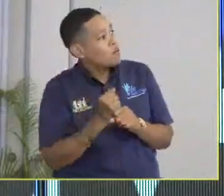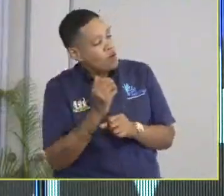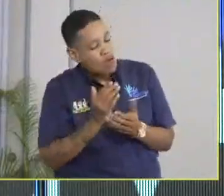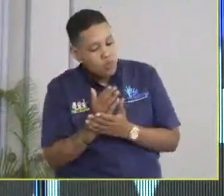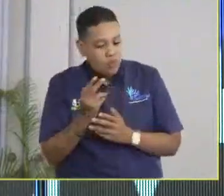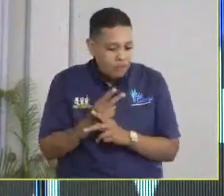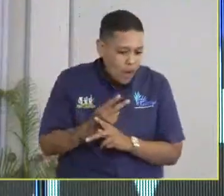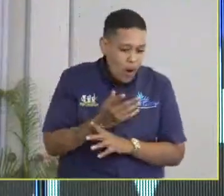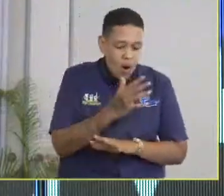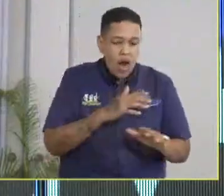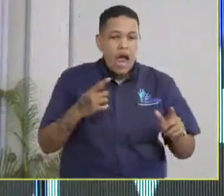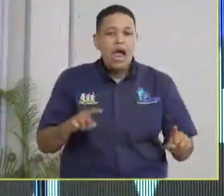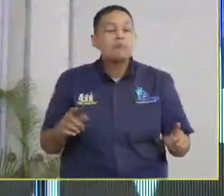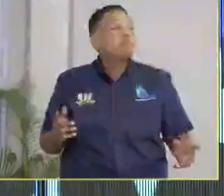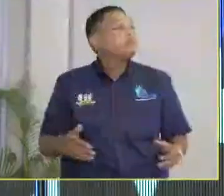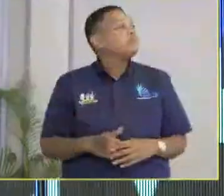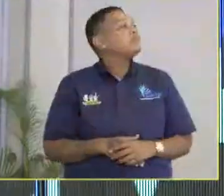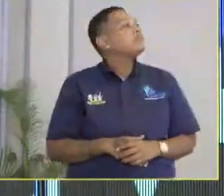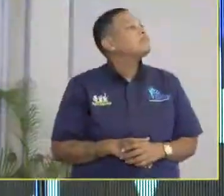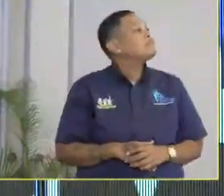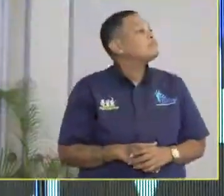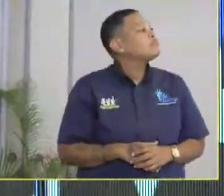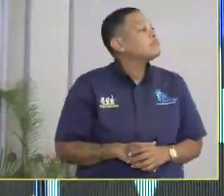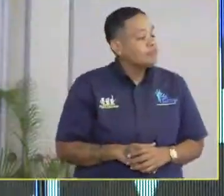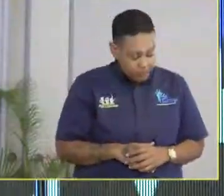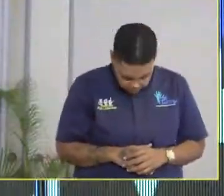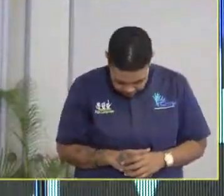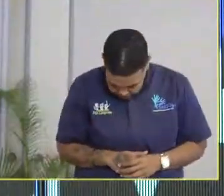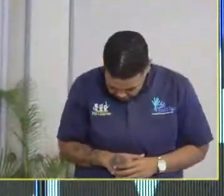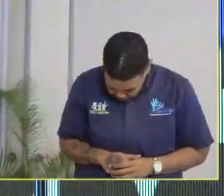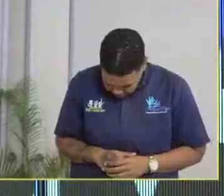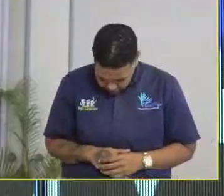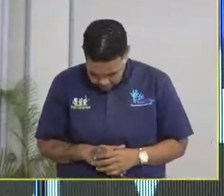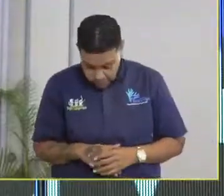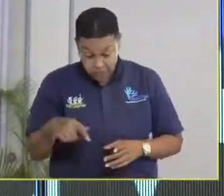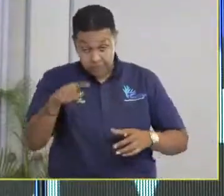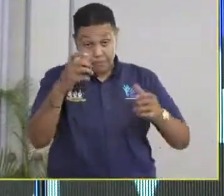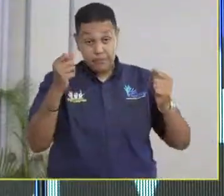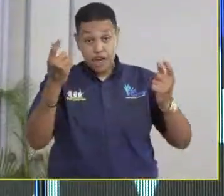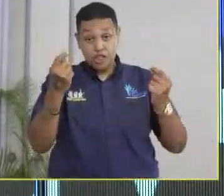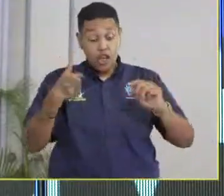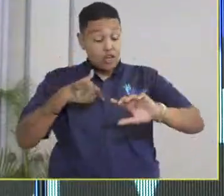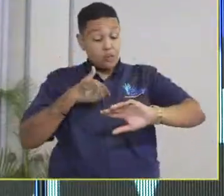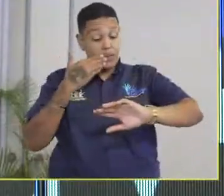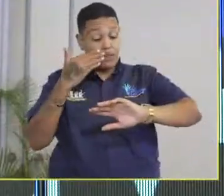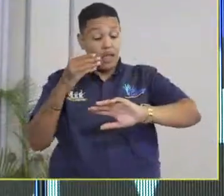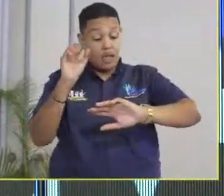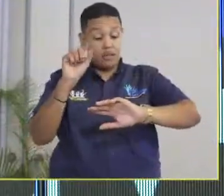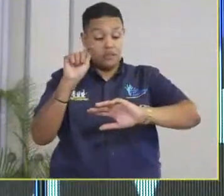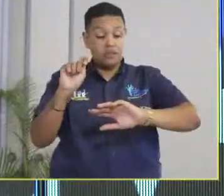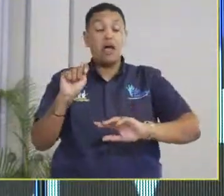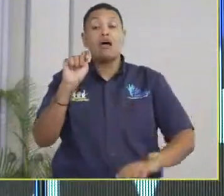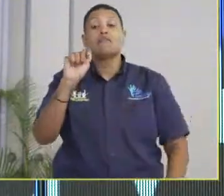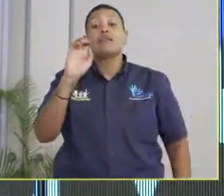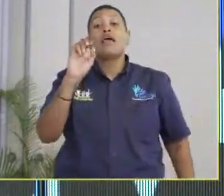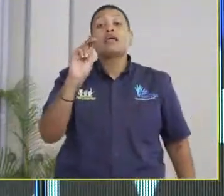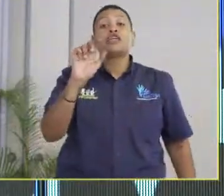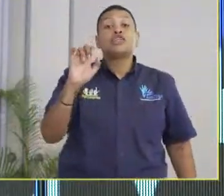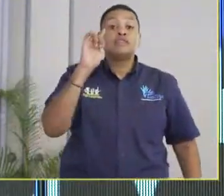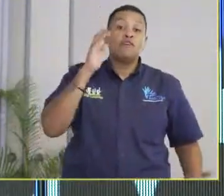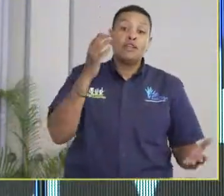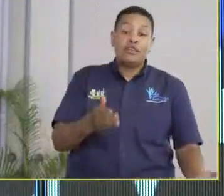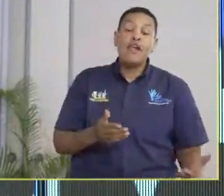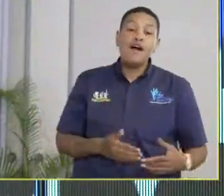things, but they got it done. And we thank Soft NG for bringing us here.